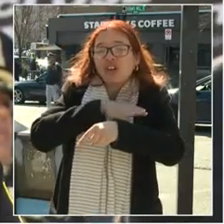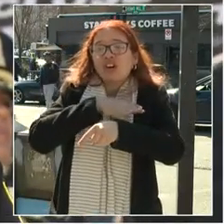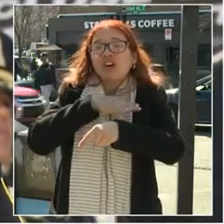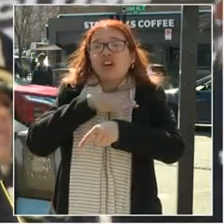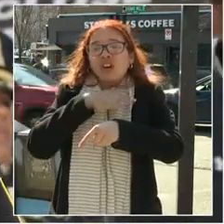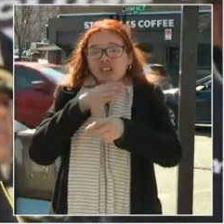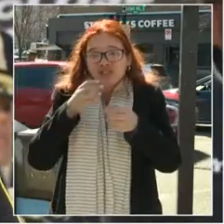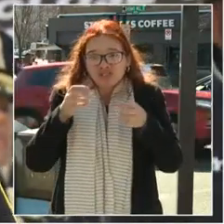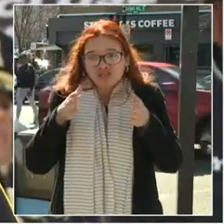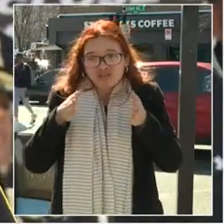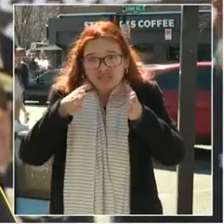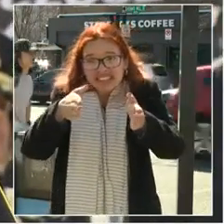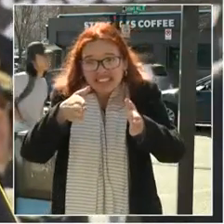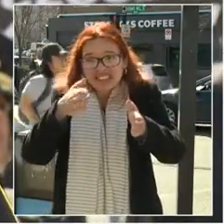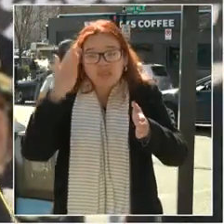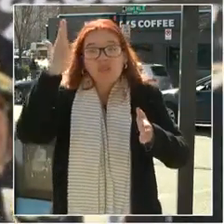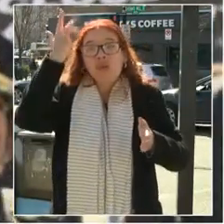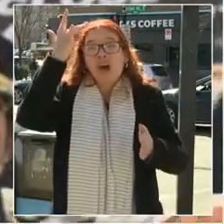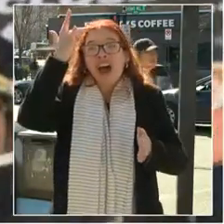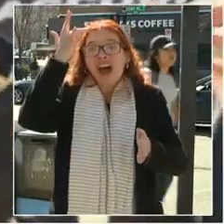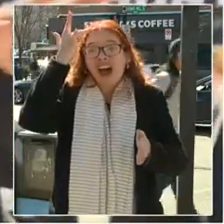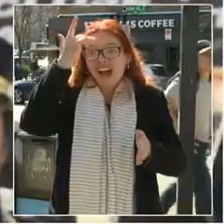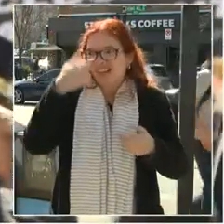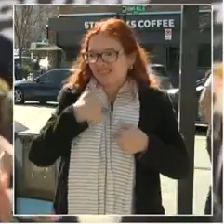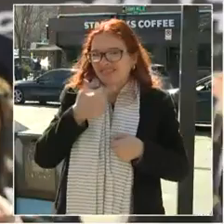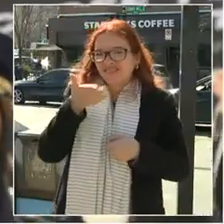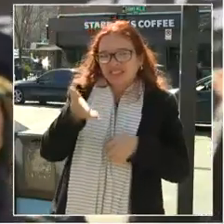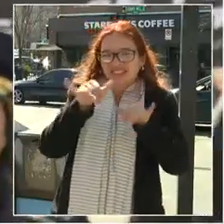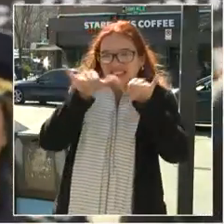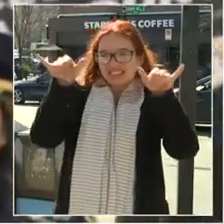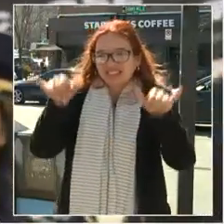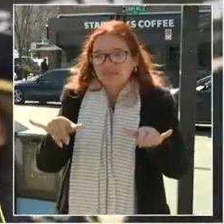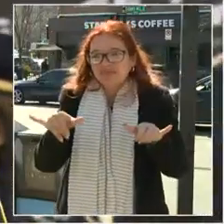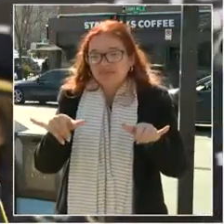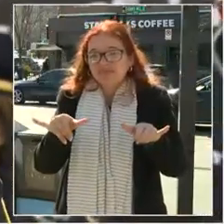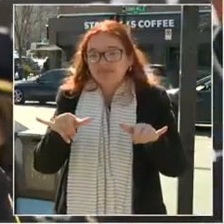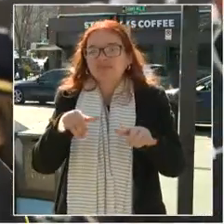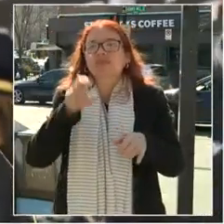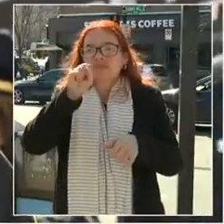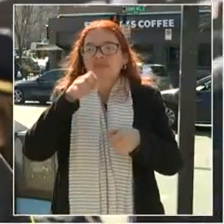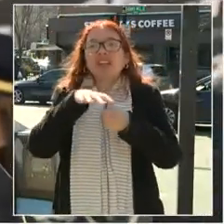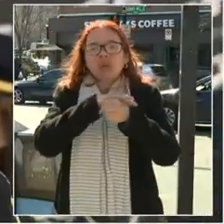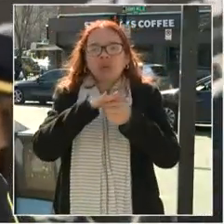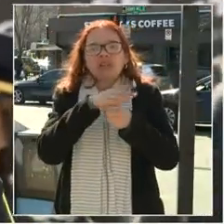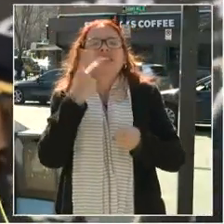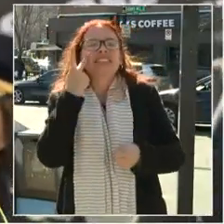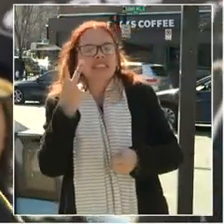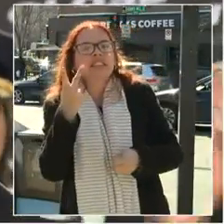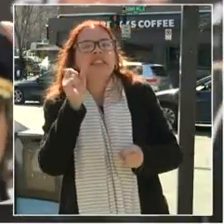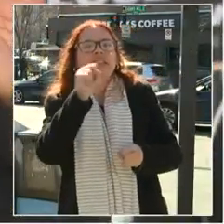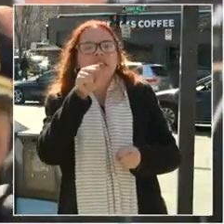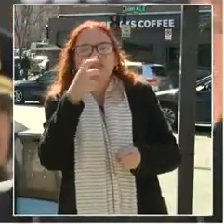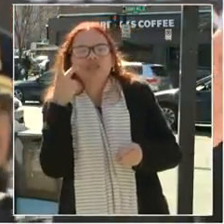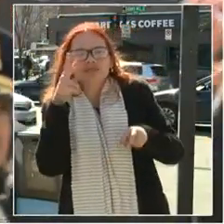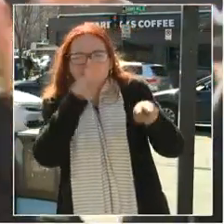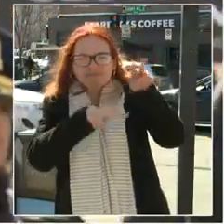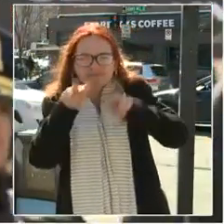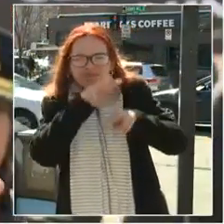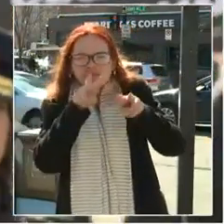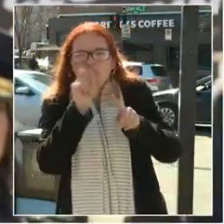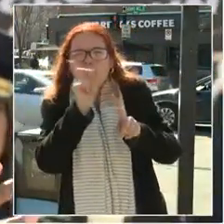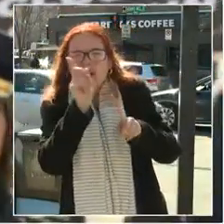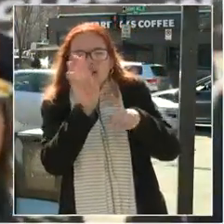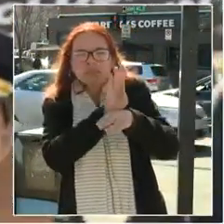we are part of that system. Yeah, so they cover the area. You'll probably see them more concentrated, like where the businesses are, but the